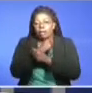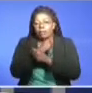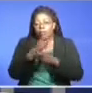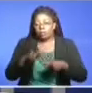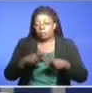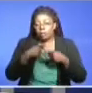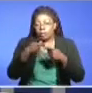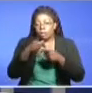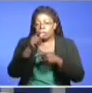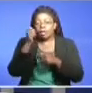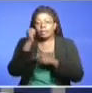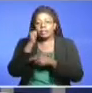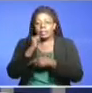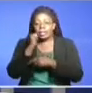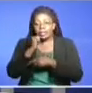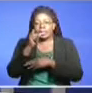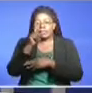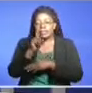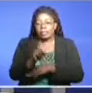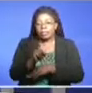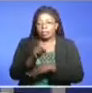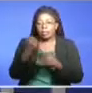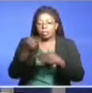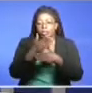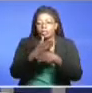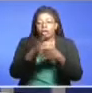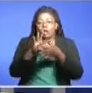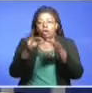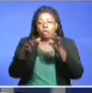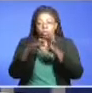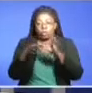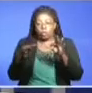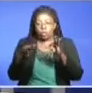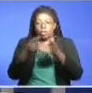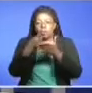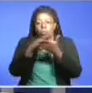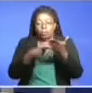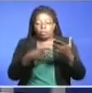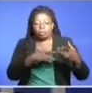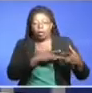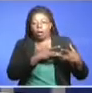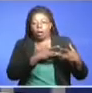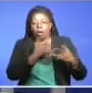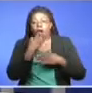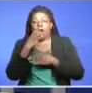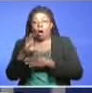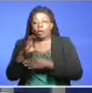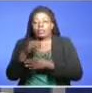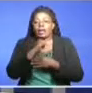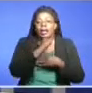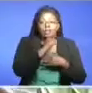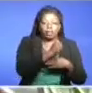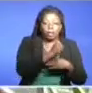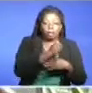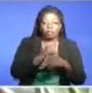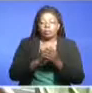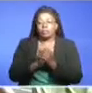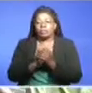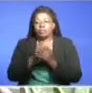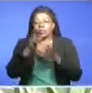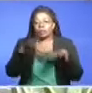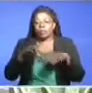her daily needs. Keishla Alili shares her story in this feature, What's Hot and What's Not. You can